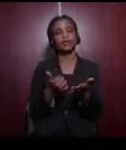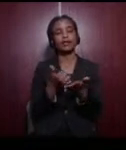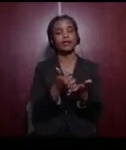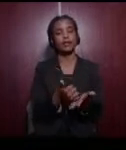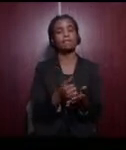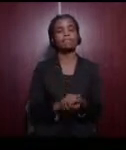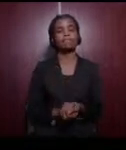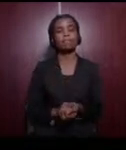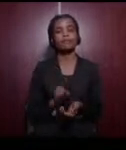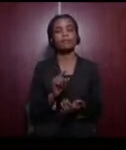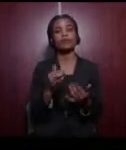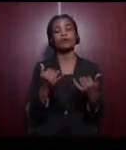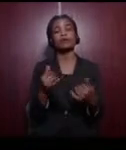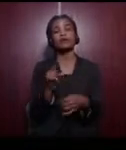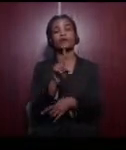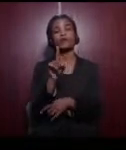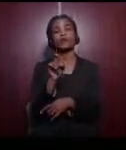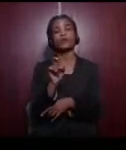question is,